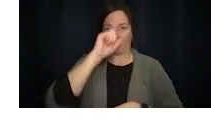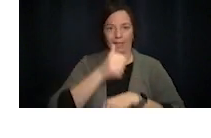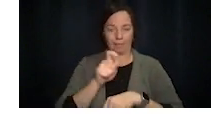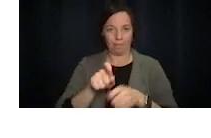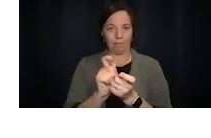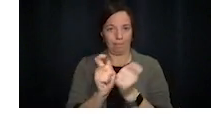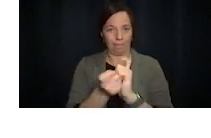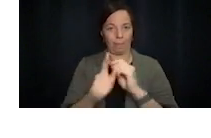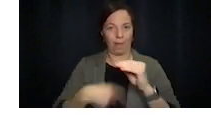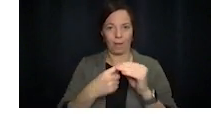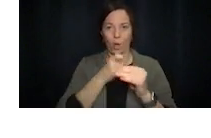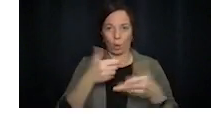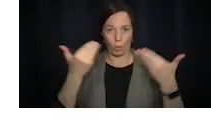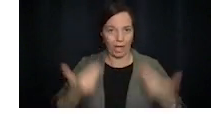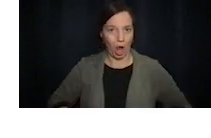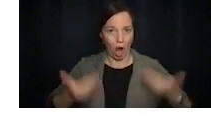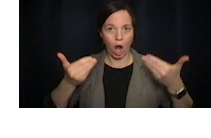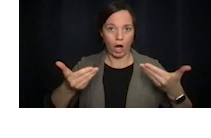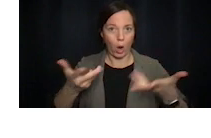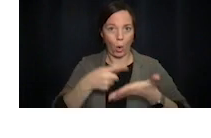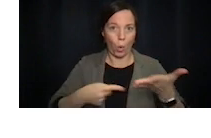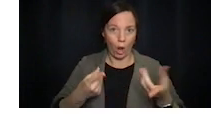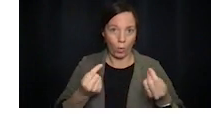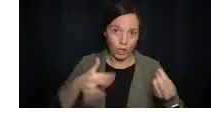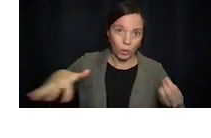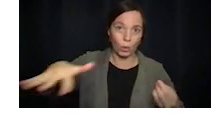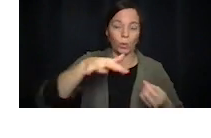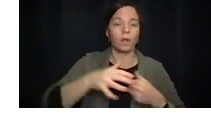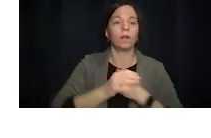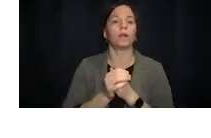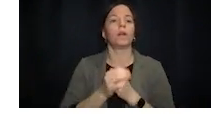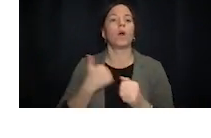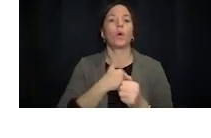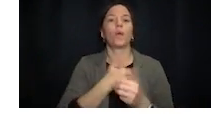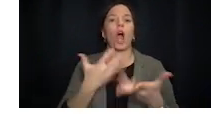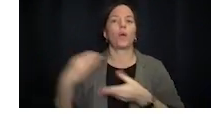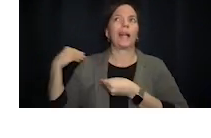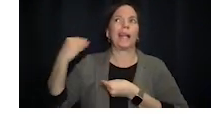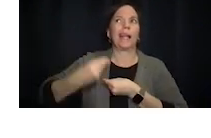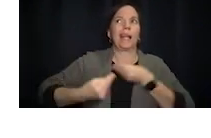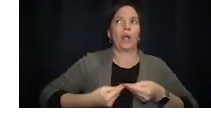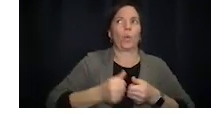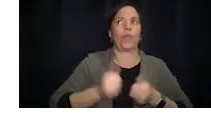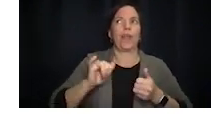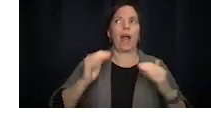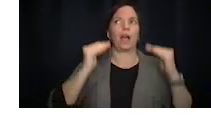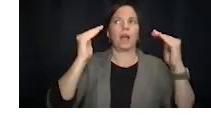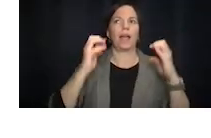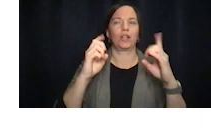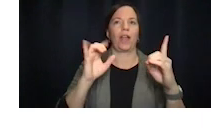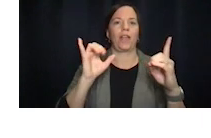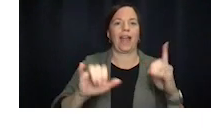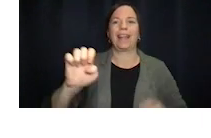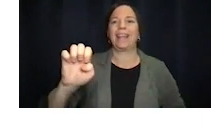thinking about who we are and what we do. We have inherited, right, within higher education, really this